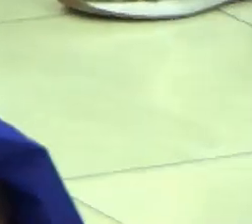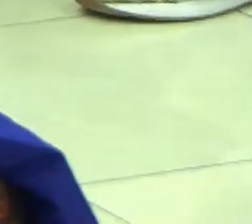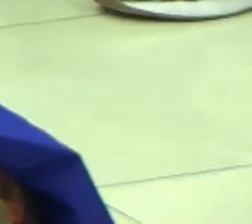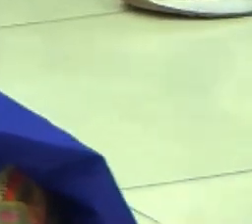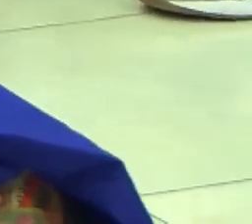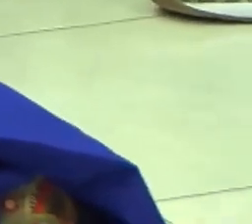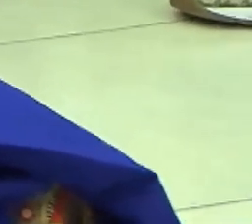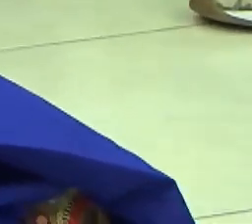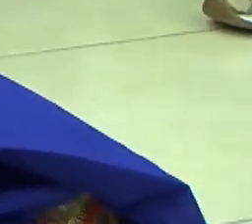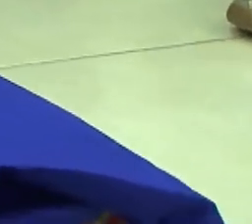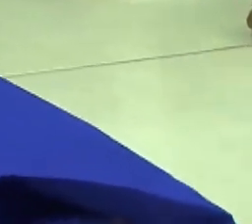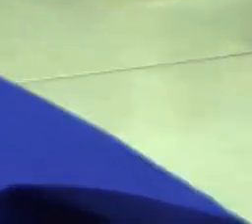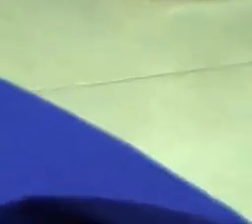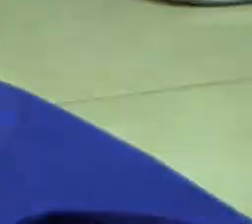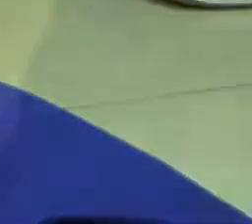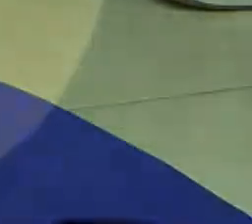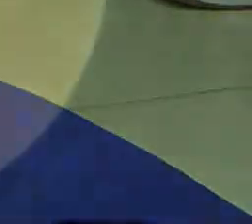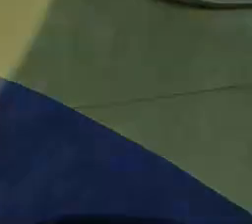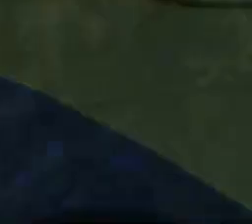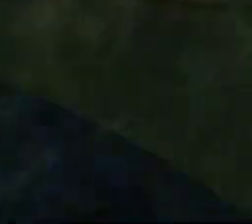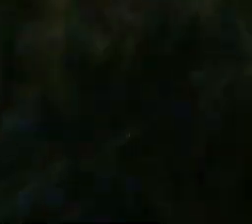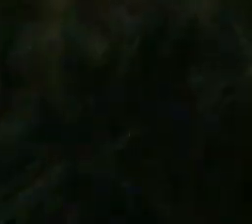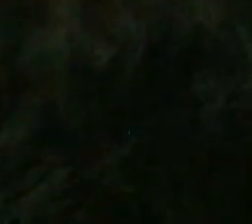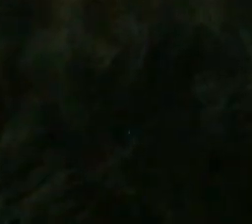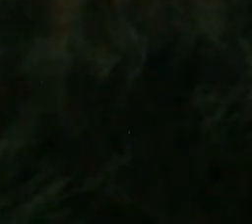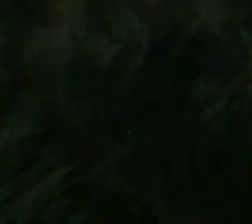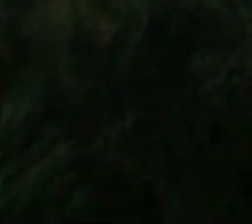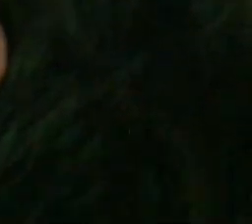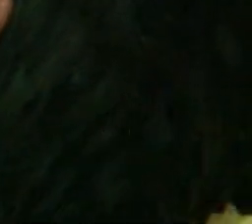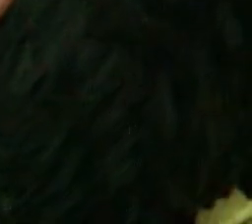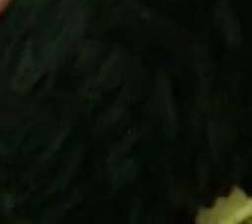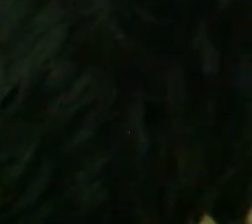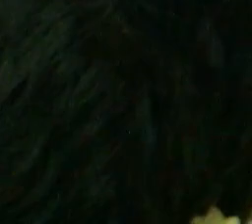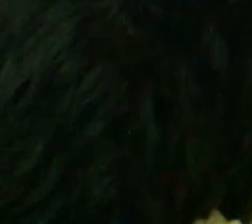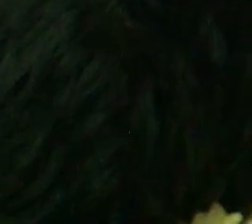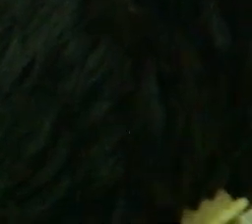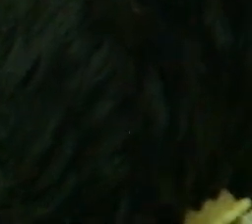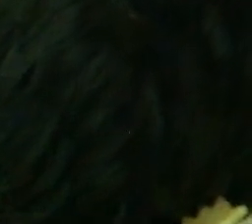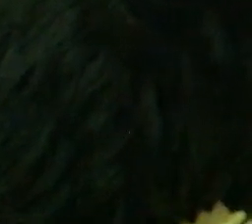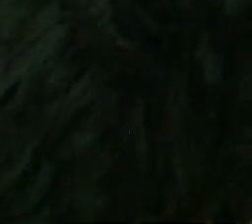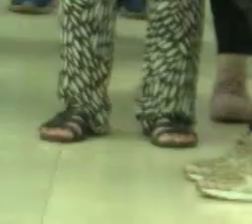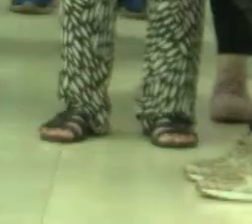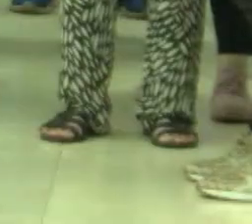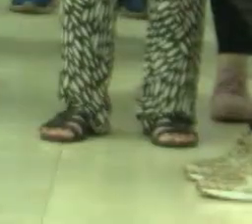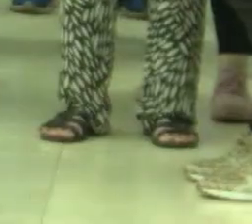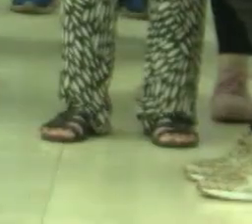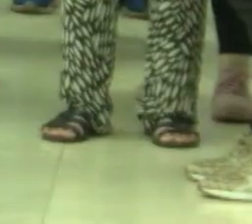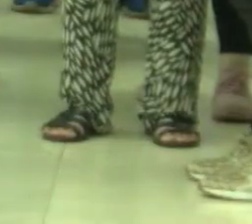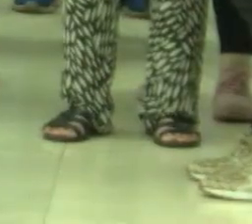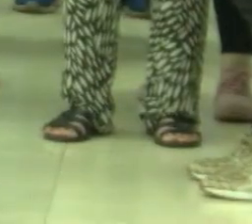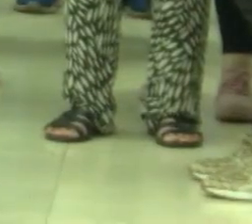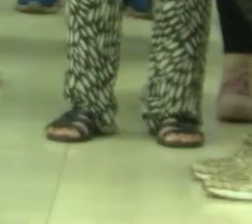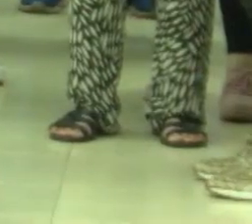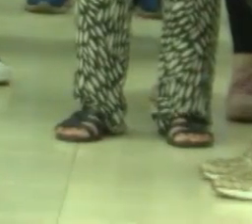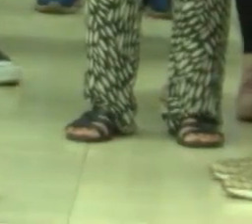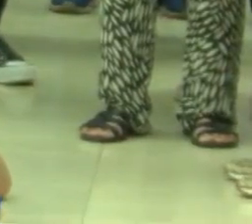I'm going to tell you something. You can say anything about me, but not about the Holy Spirit.